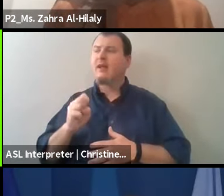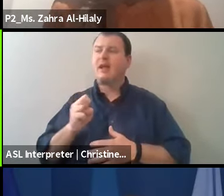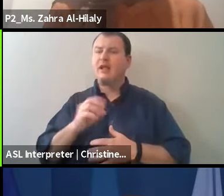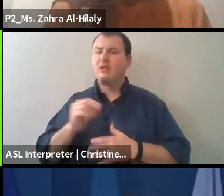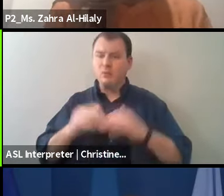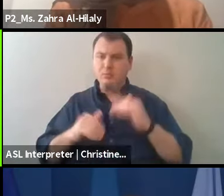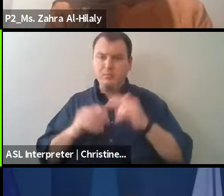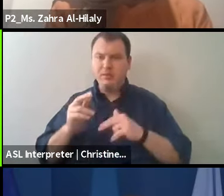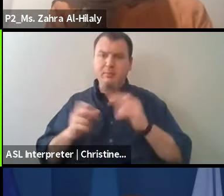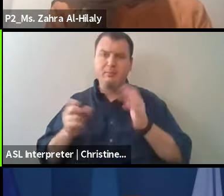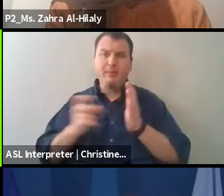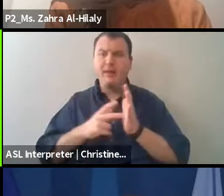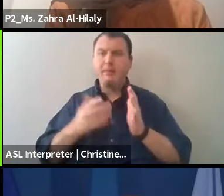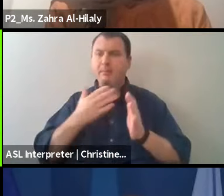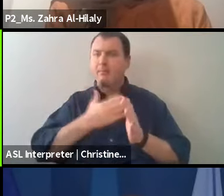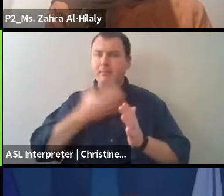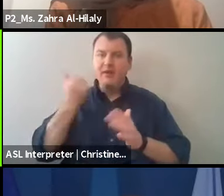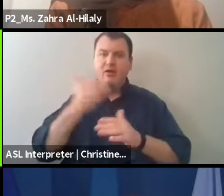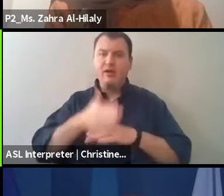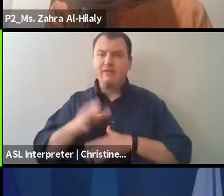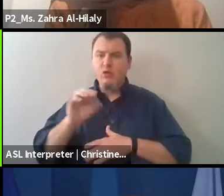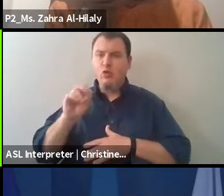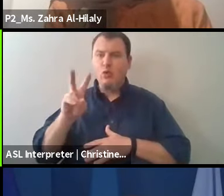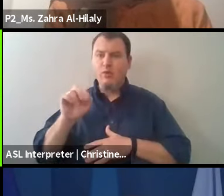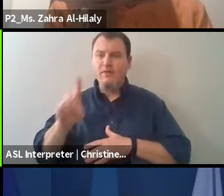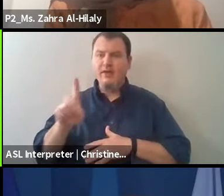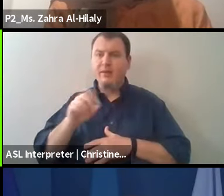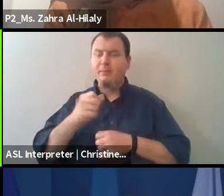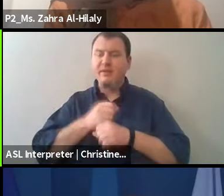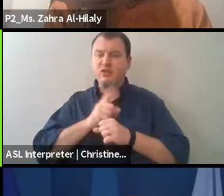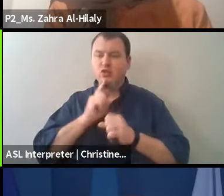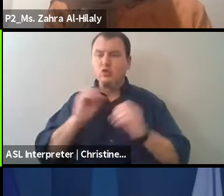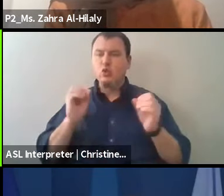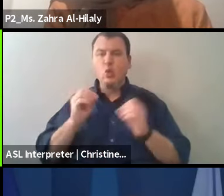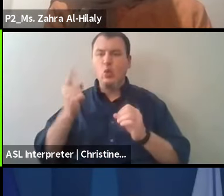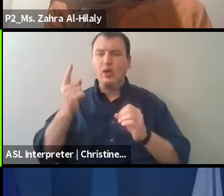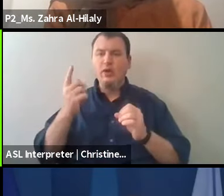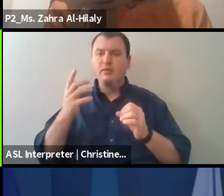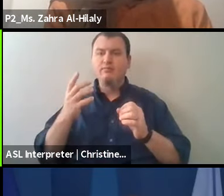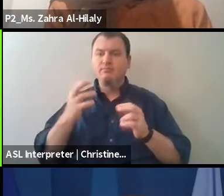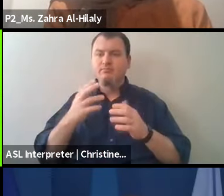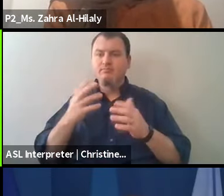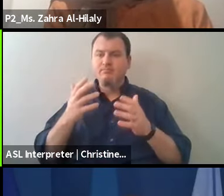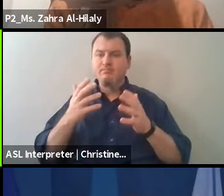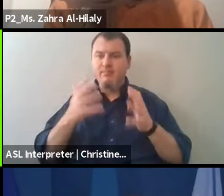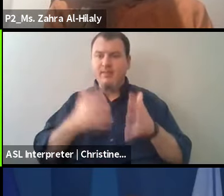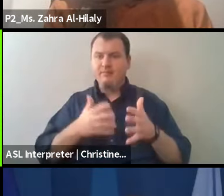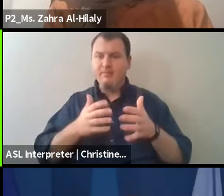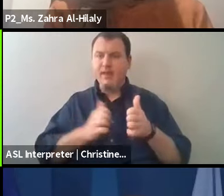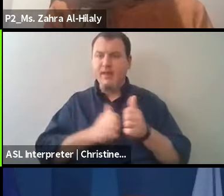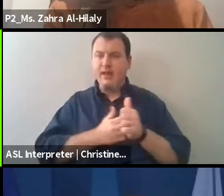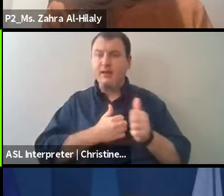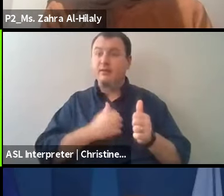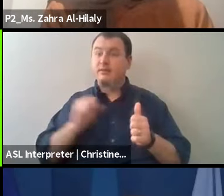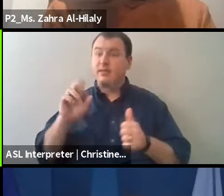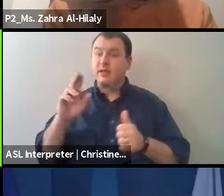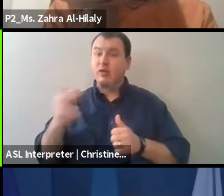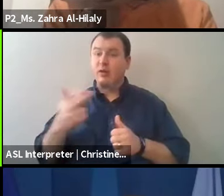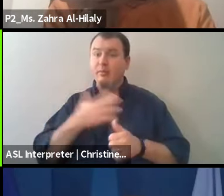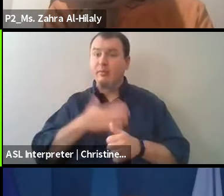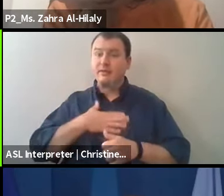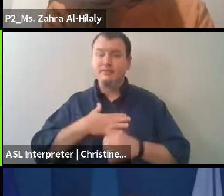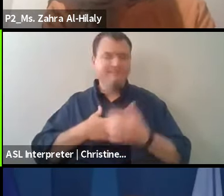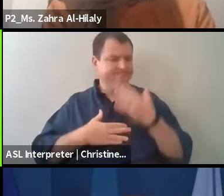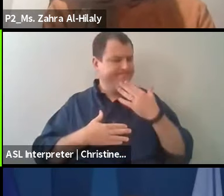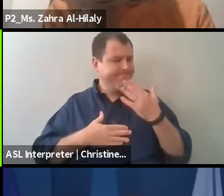back better after COVID and ensure that no one is left behind. Sarah, please. Thank you so